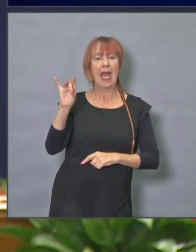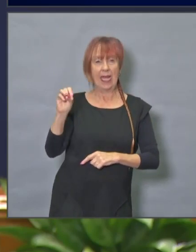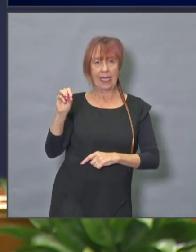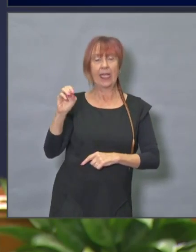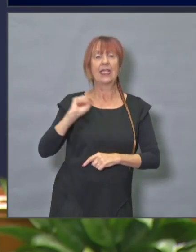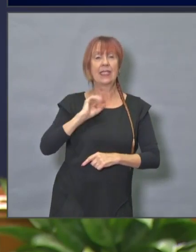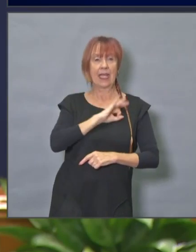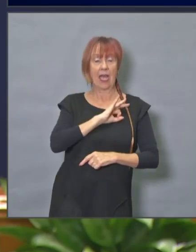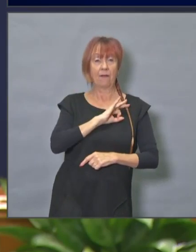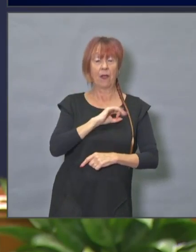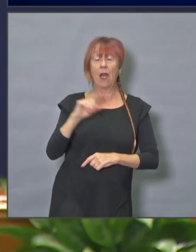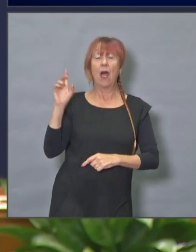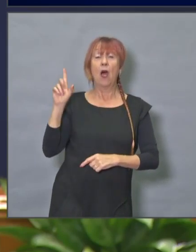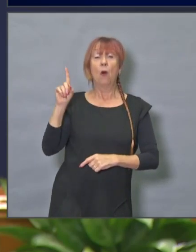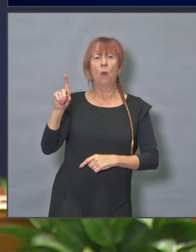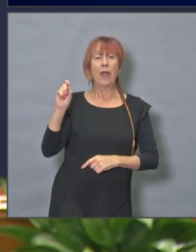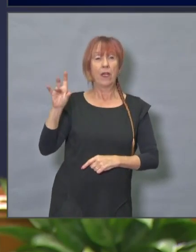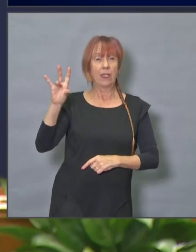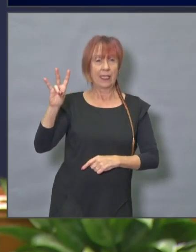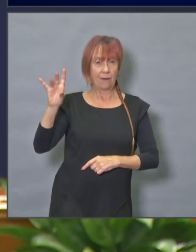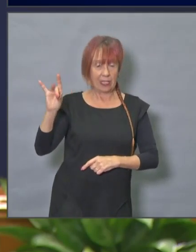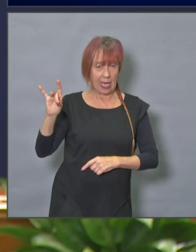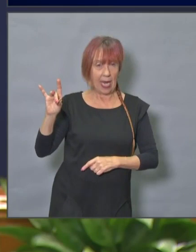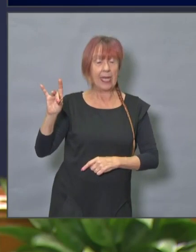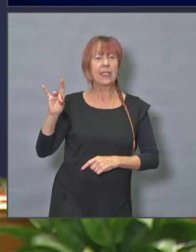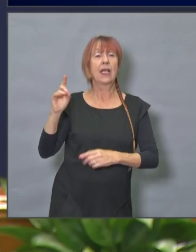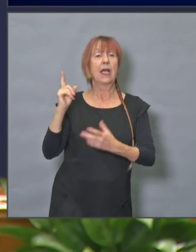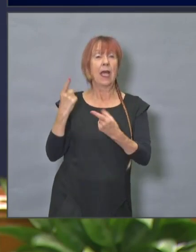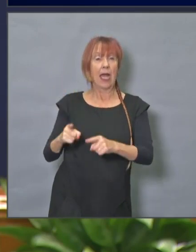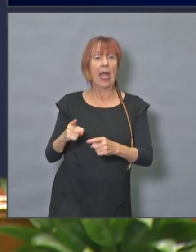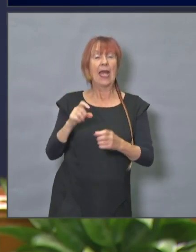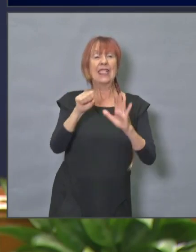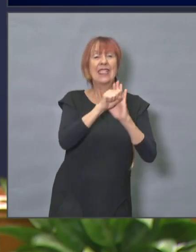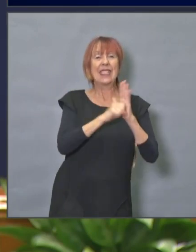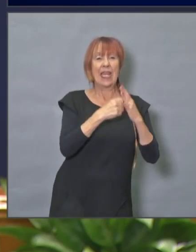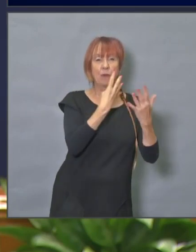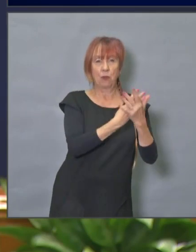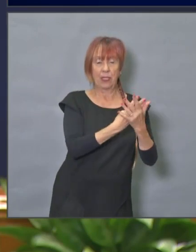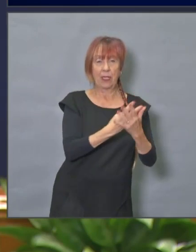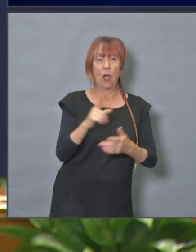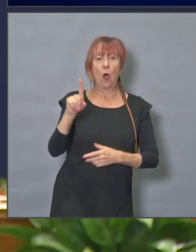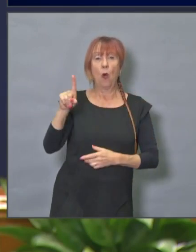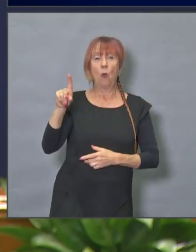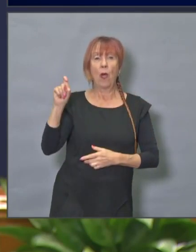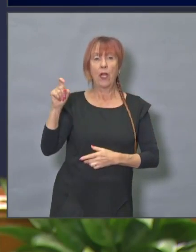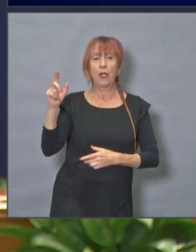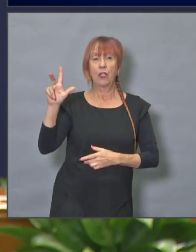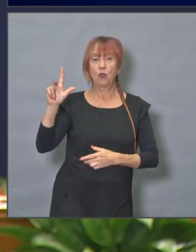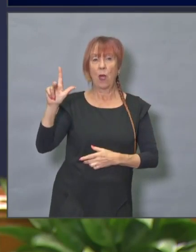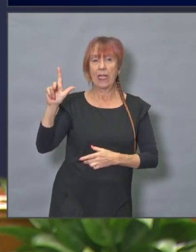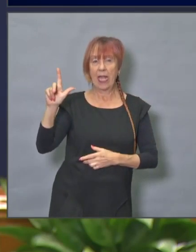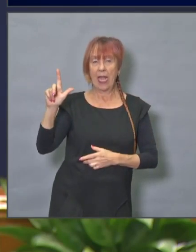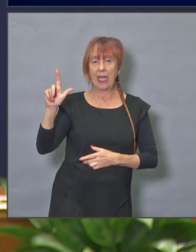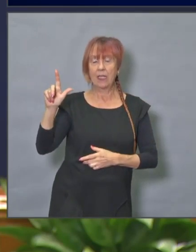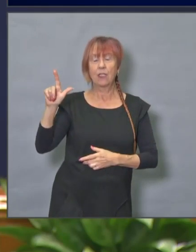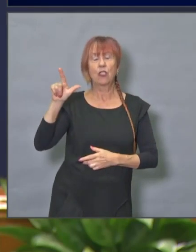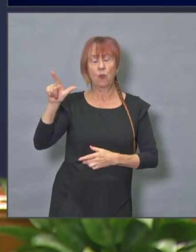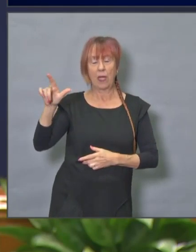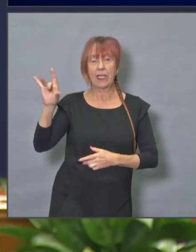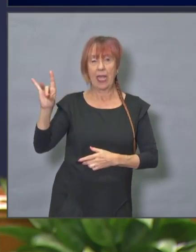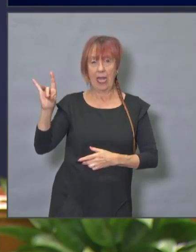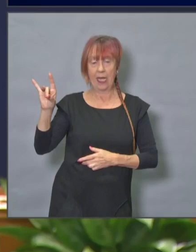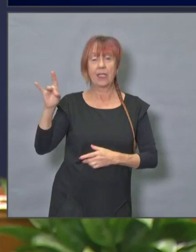There are 178 cases in the state prison, 128 are among people who are incarcerated, and 50 are